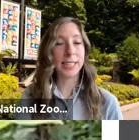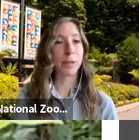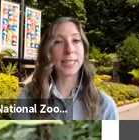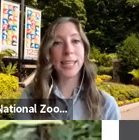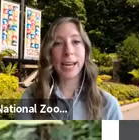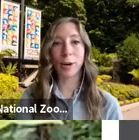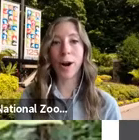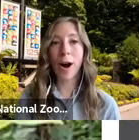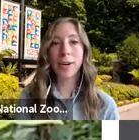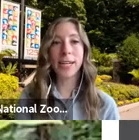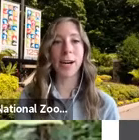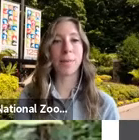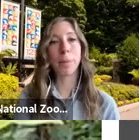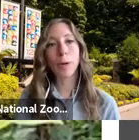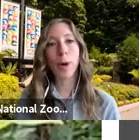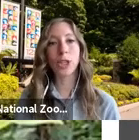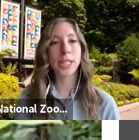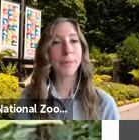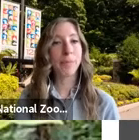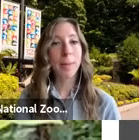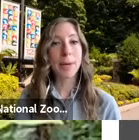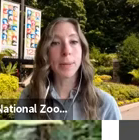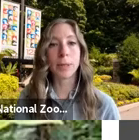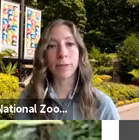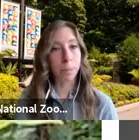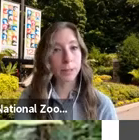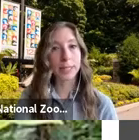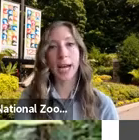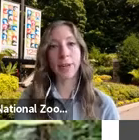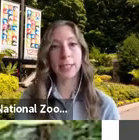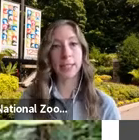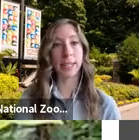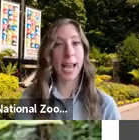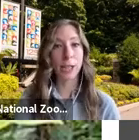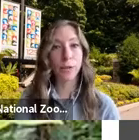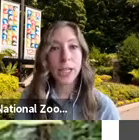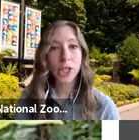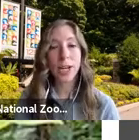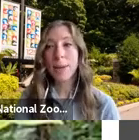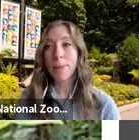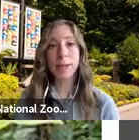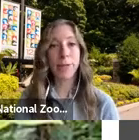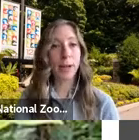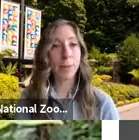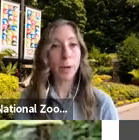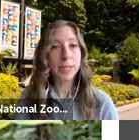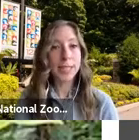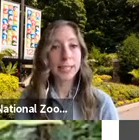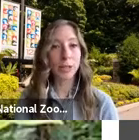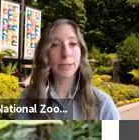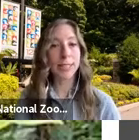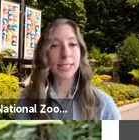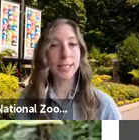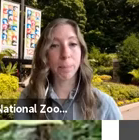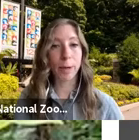listened for birds singing or calling, gone bird watching, maybe observed birds diving to catch fish? Maybe you found a bird's